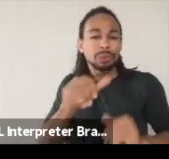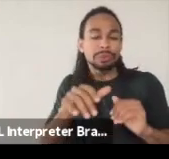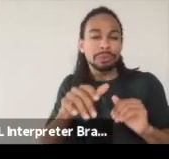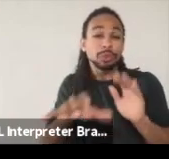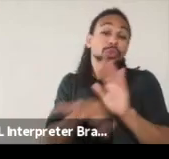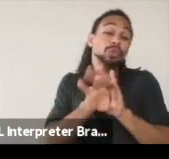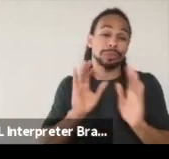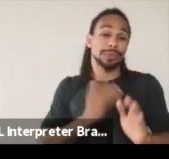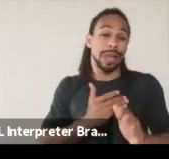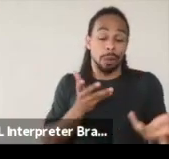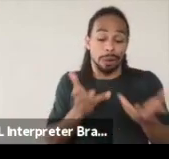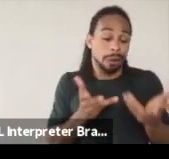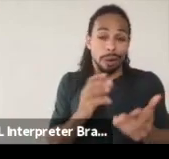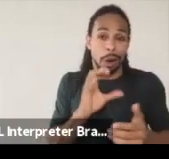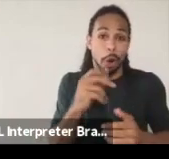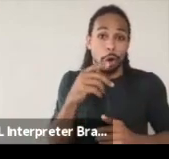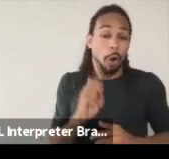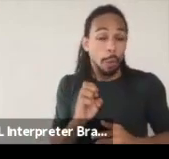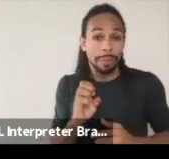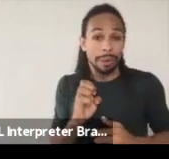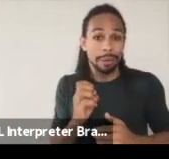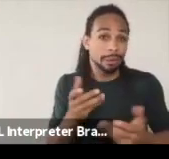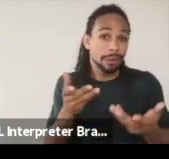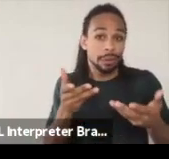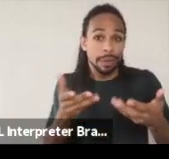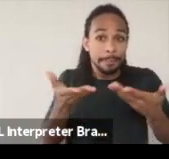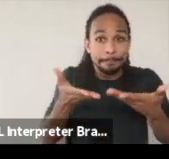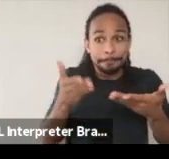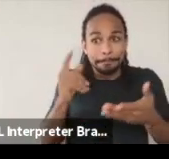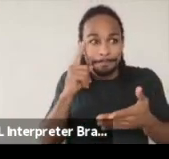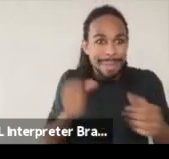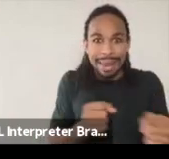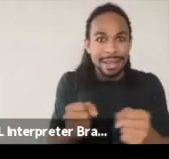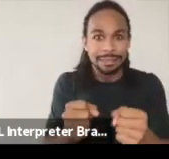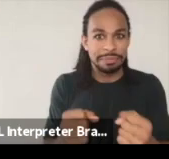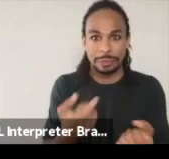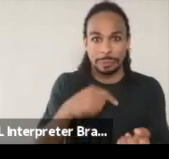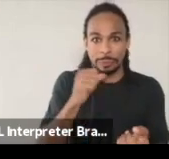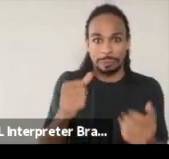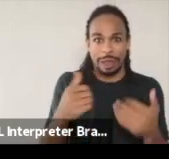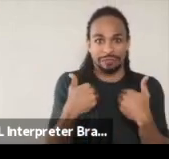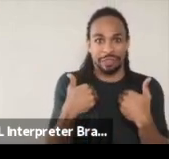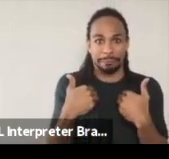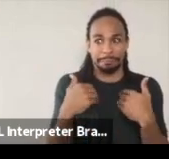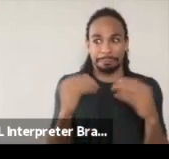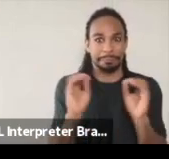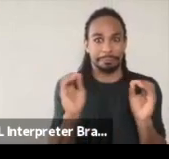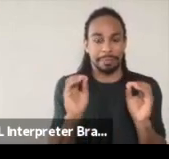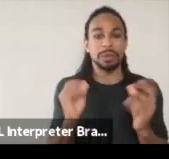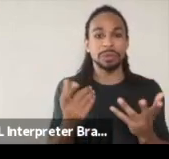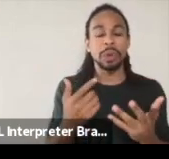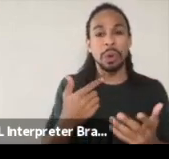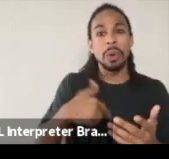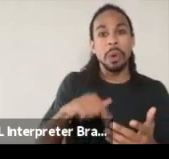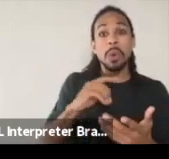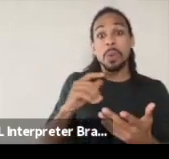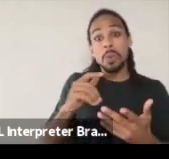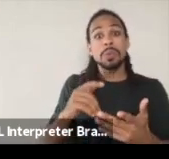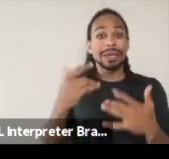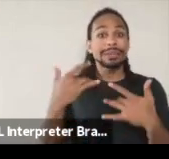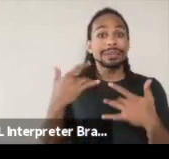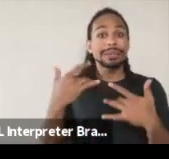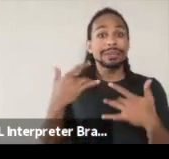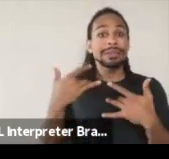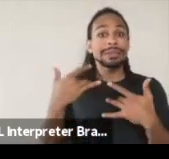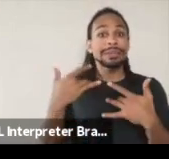to lean into things like being praised and seeking affirmation in ways that are socially